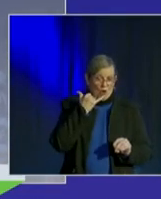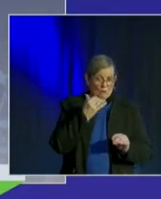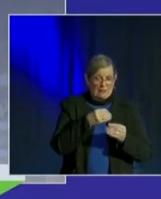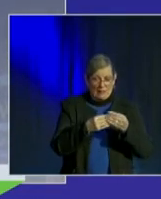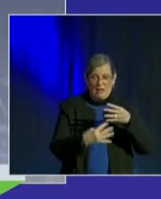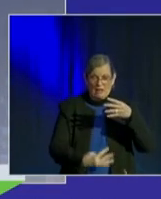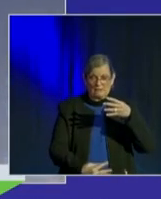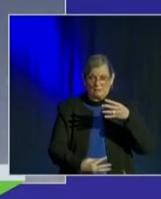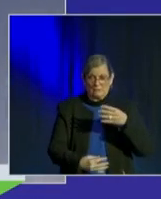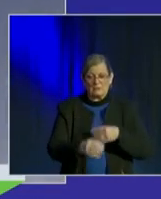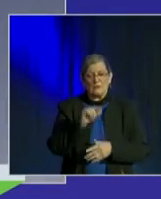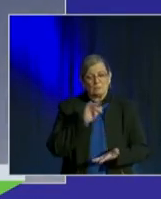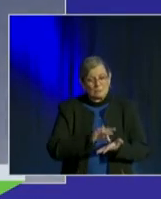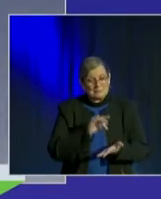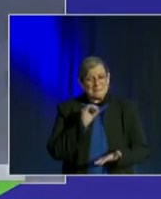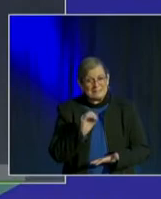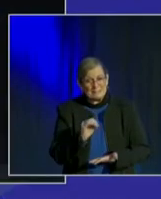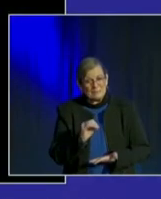our next video question.